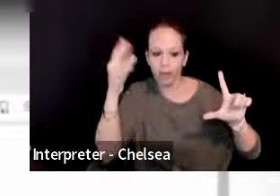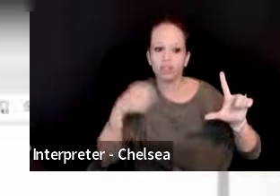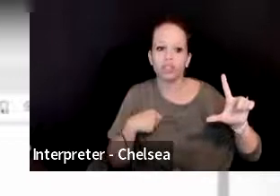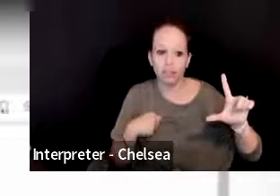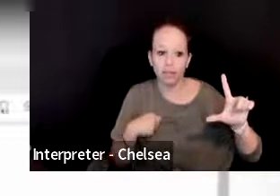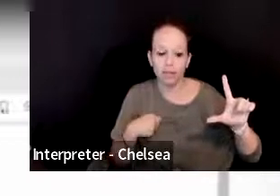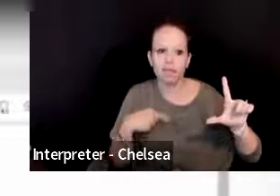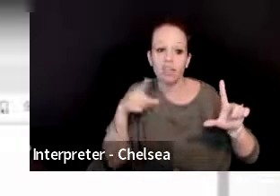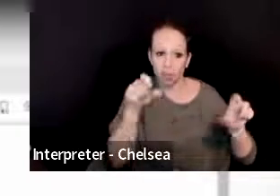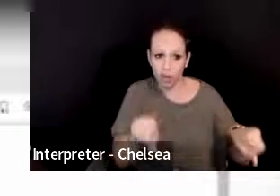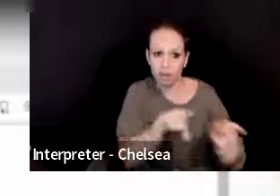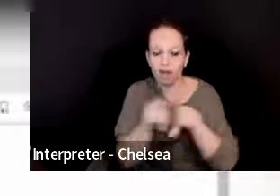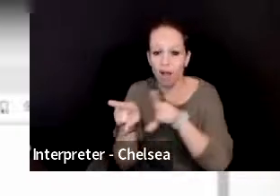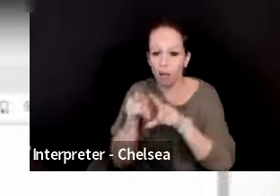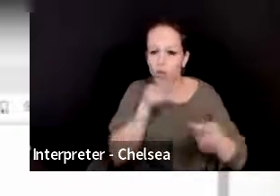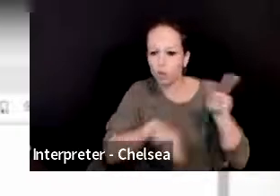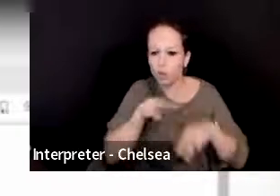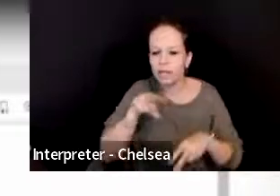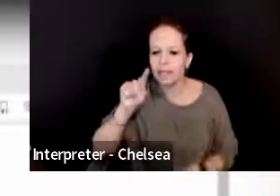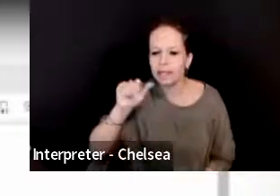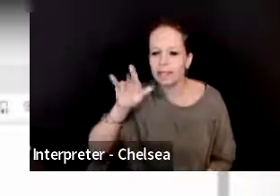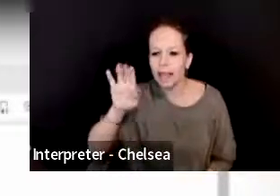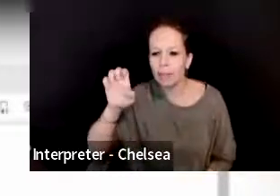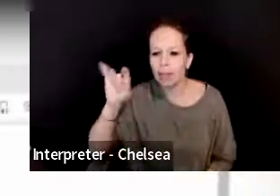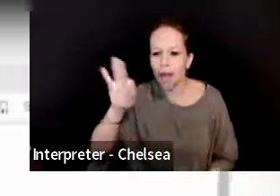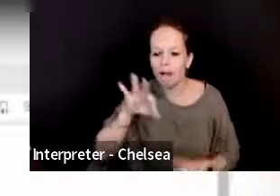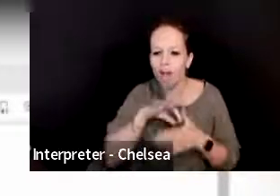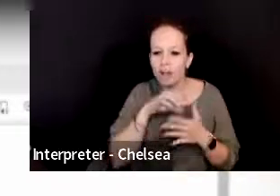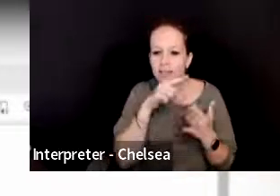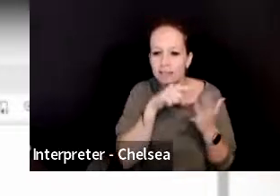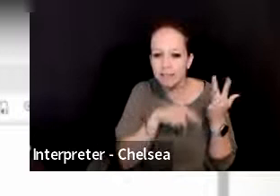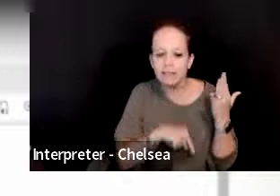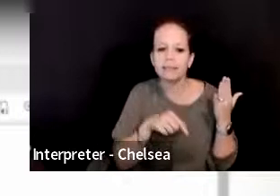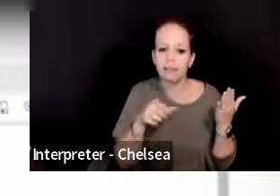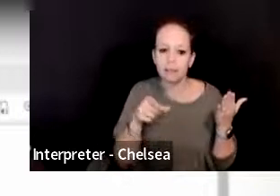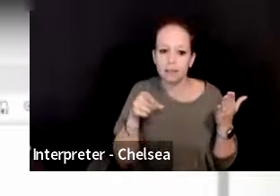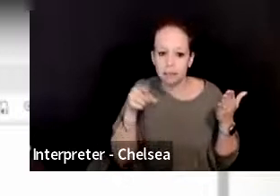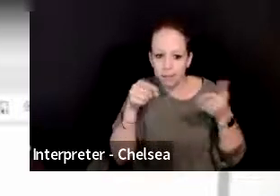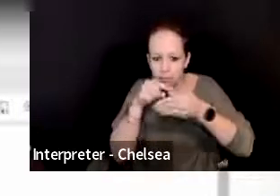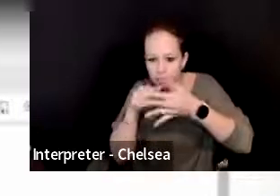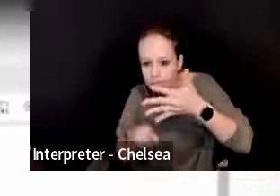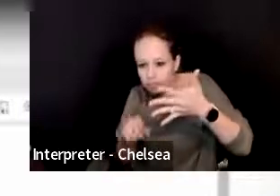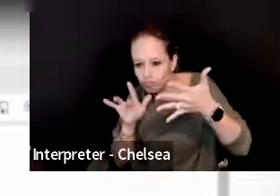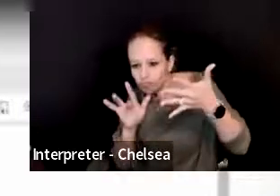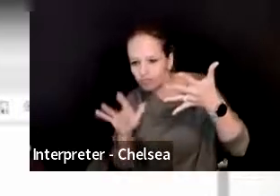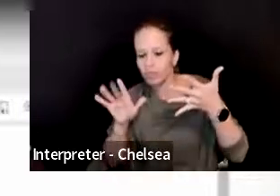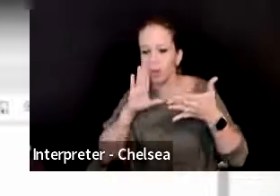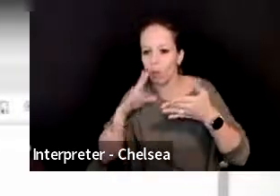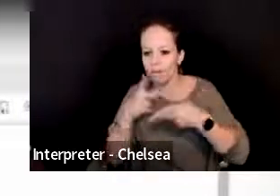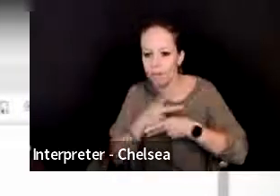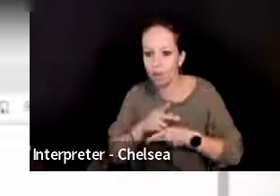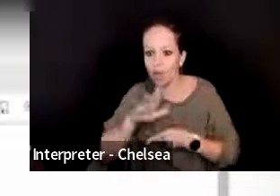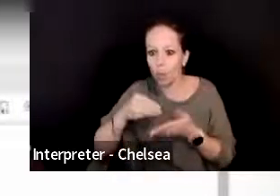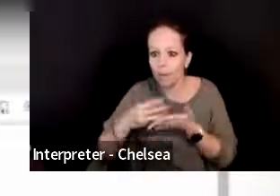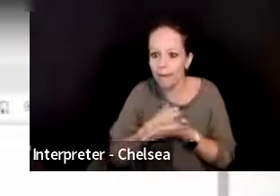find a section on how SSI counts your income. This section gives you details that I will